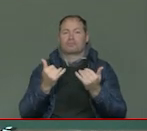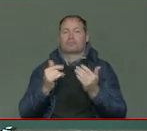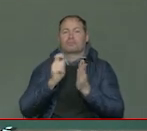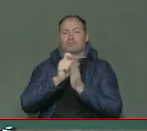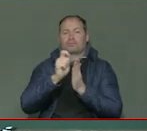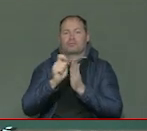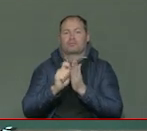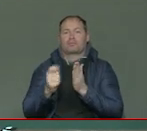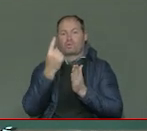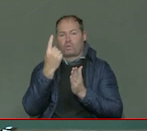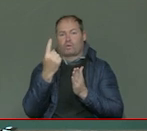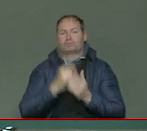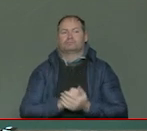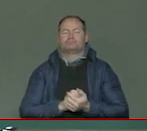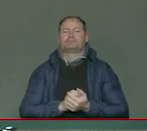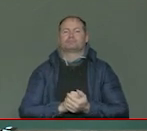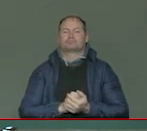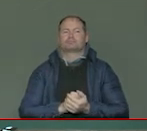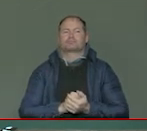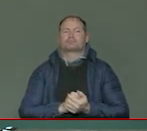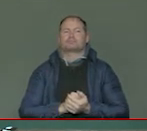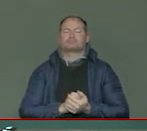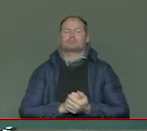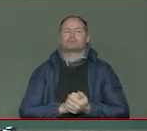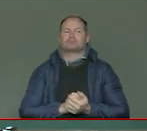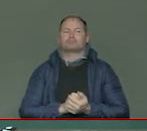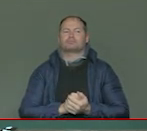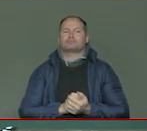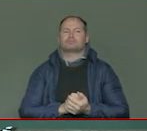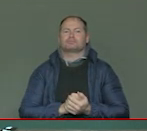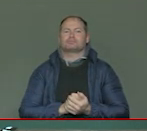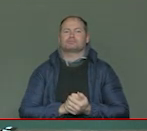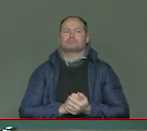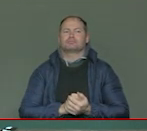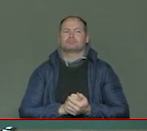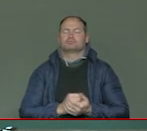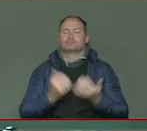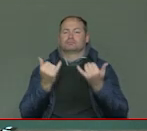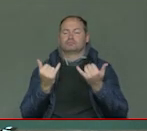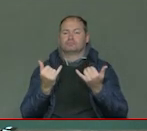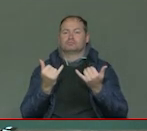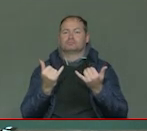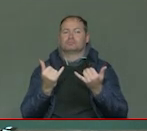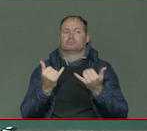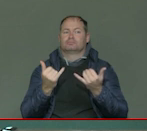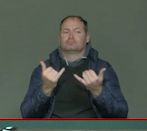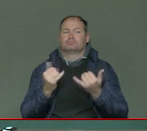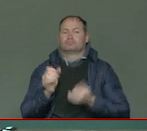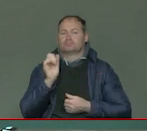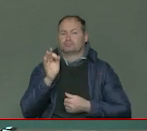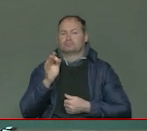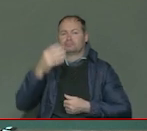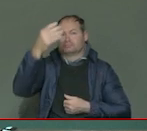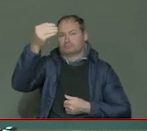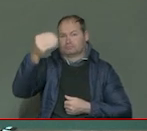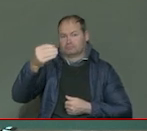if you add those three together, we get 1502. But it won't be wrong if you write the three